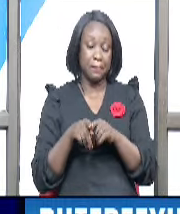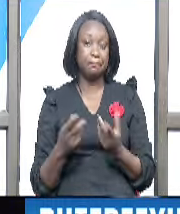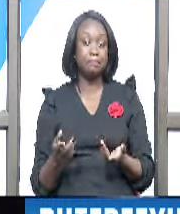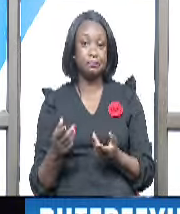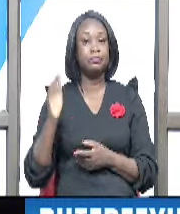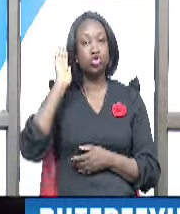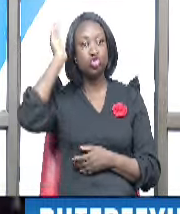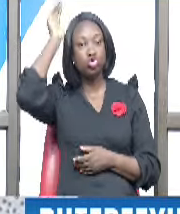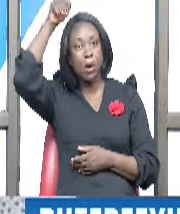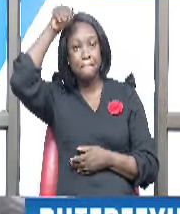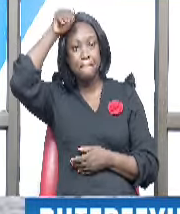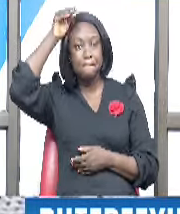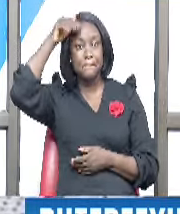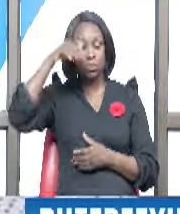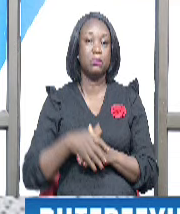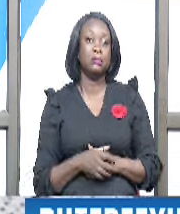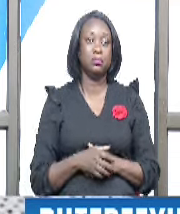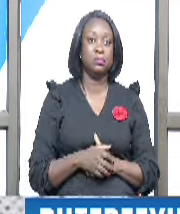Party Donald J. Trump.